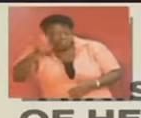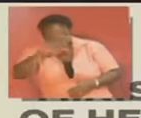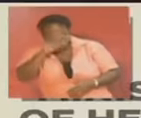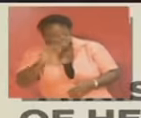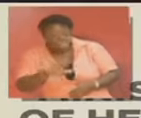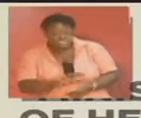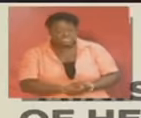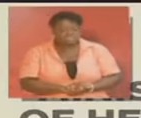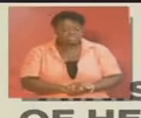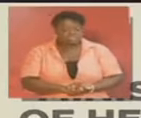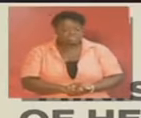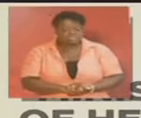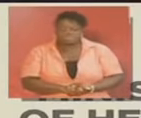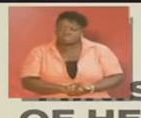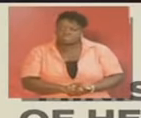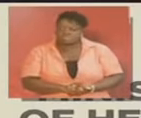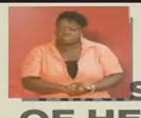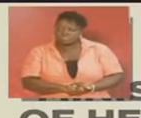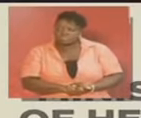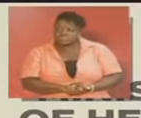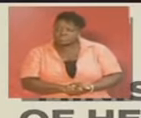time.